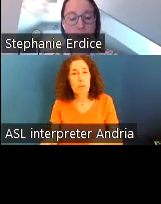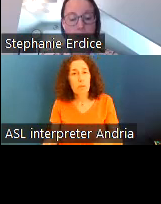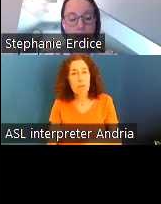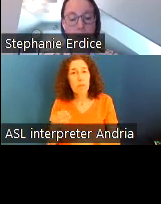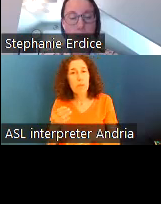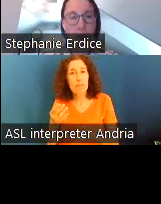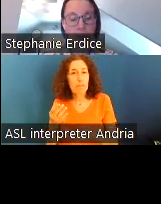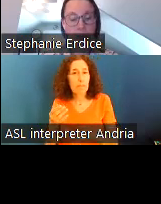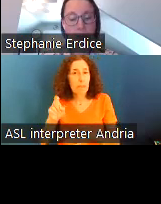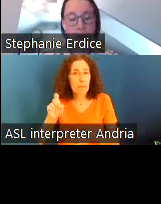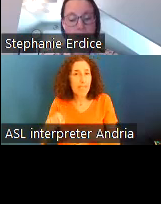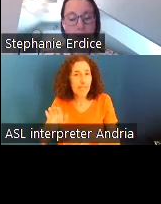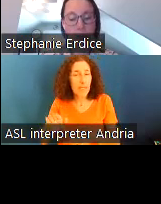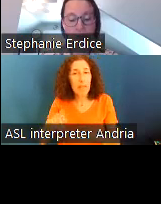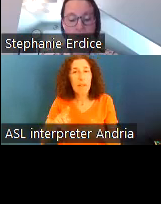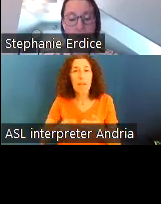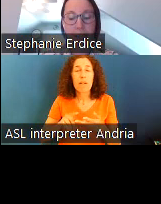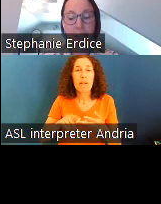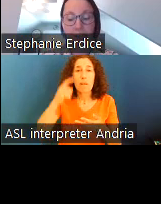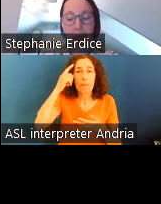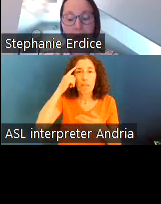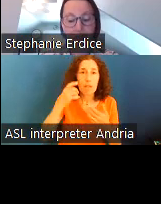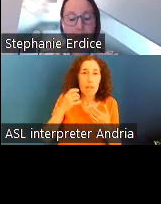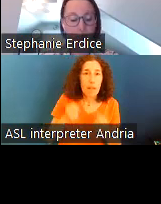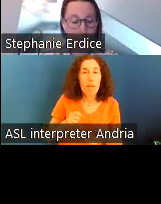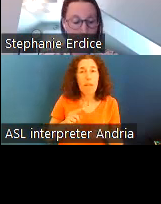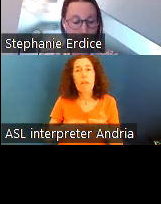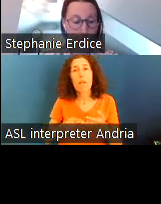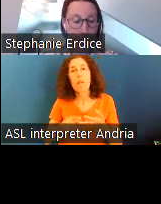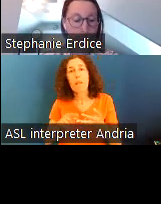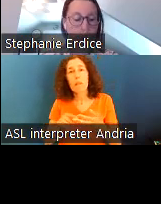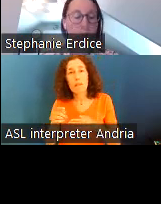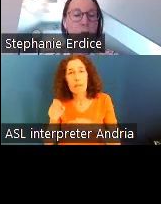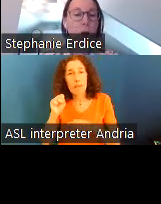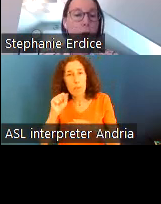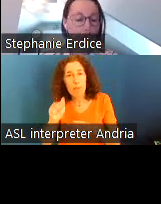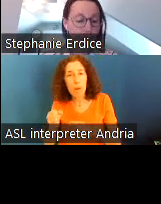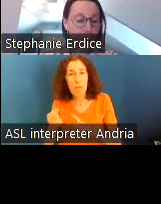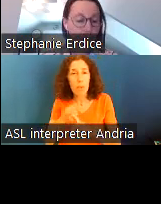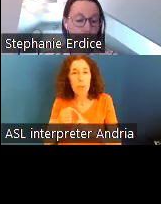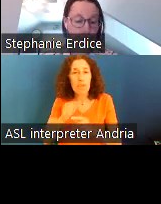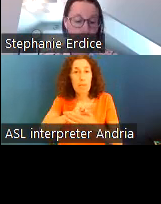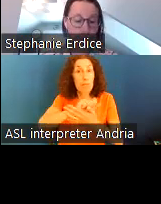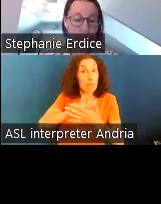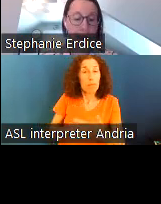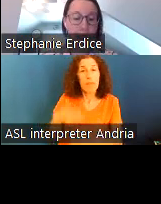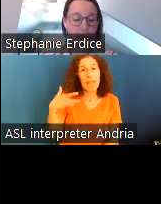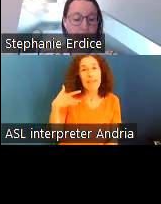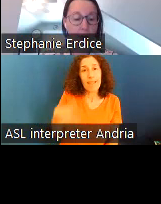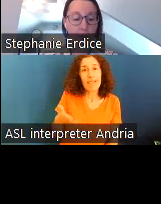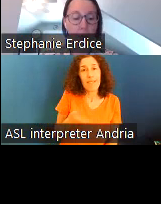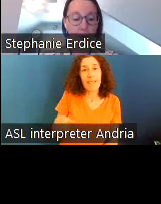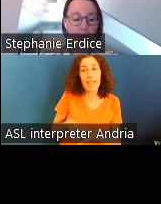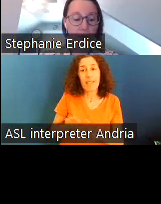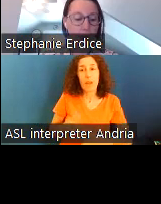have a strong and clear set of ethics to guide that work. So other professions that have